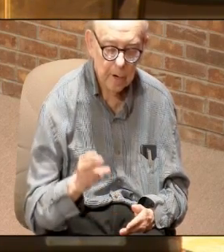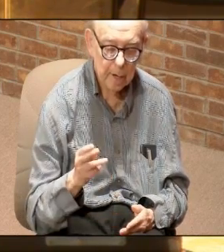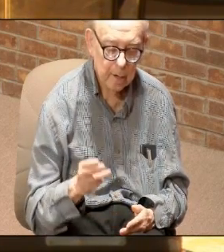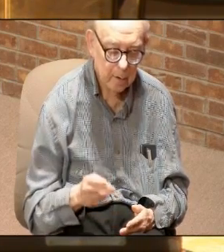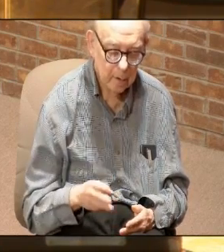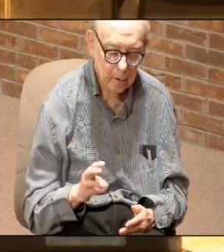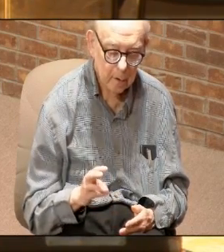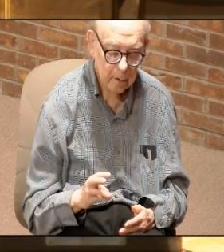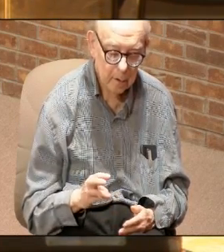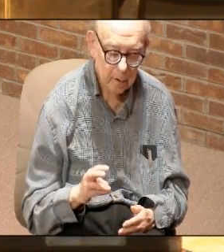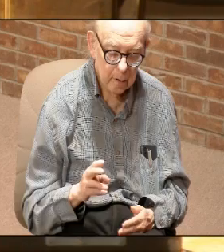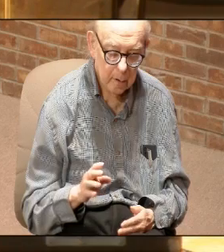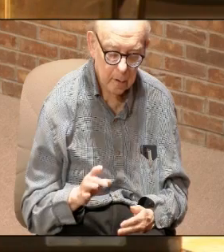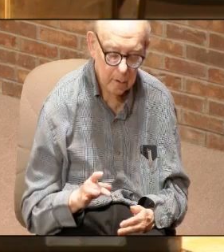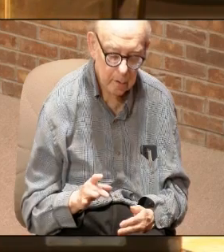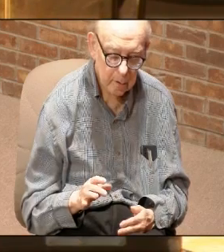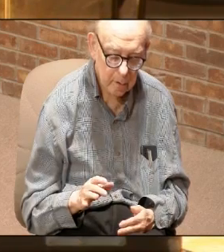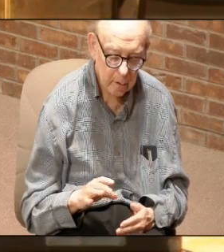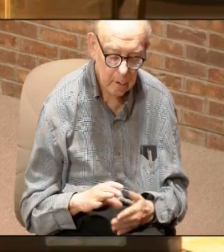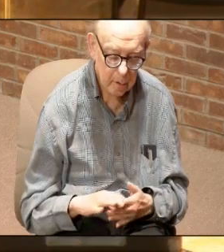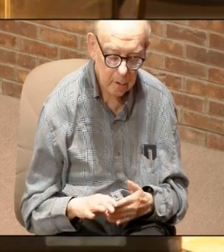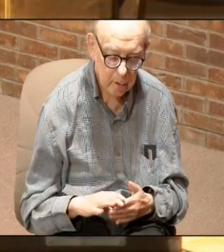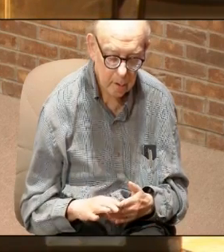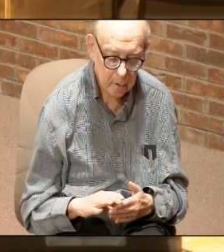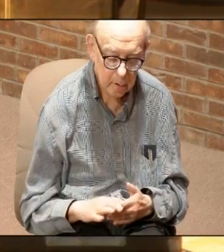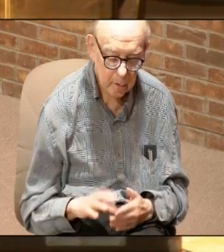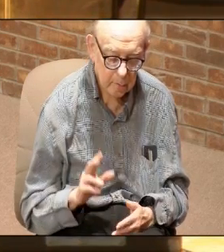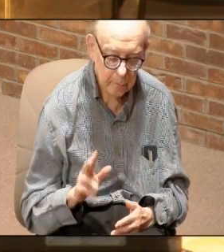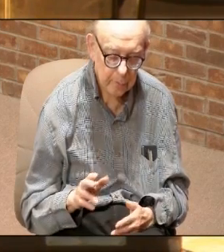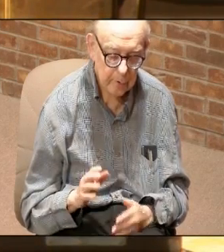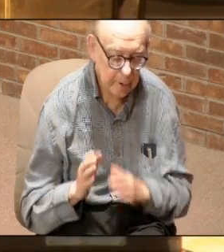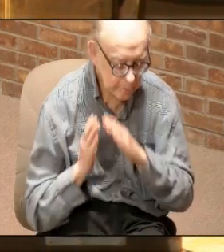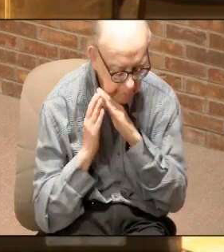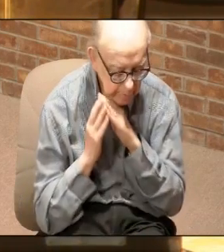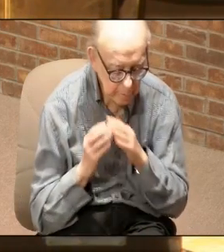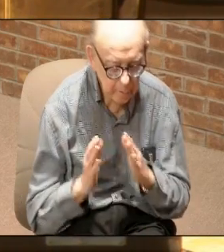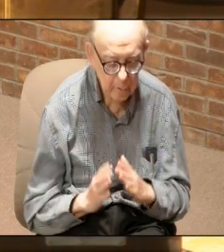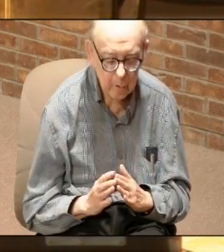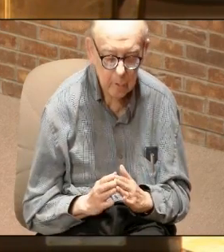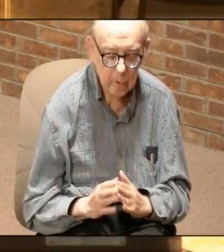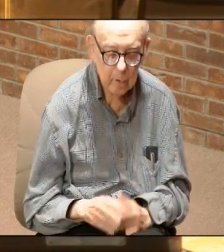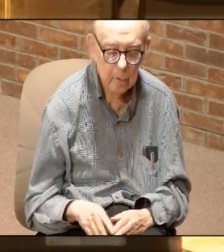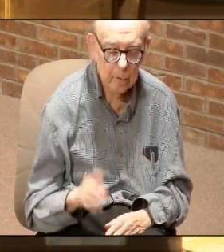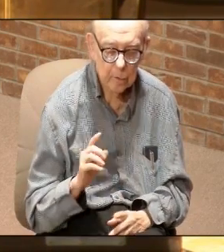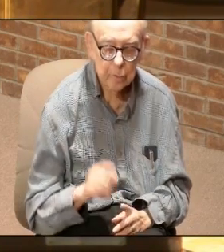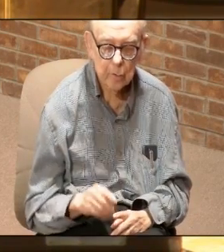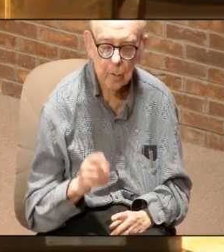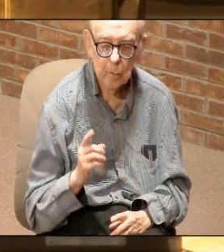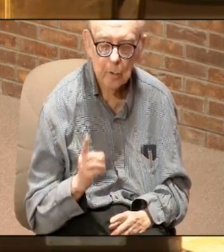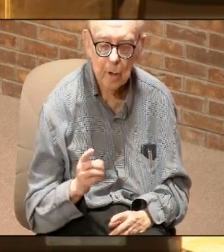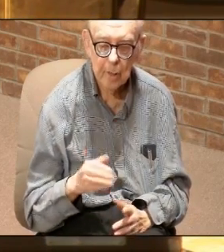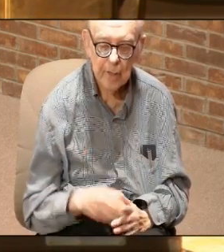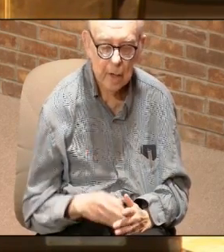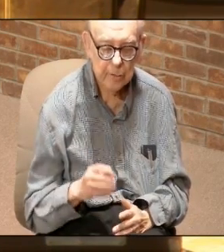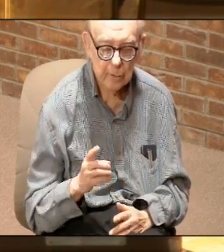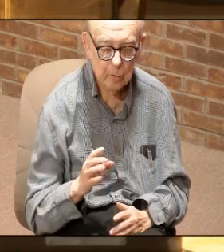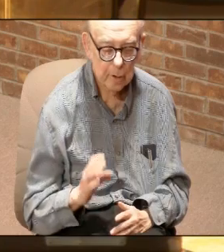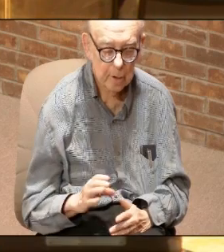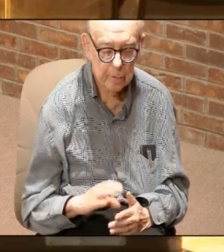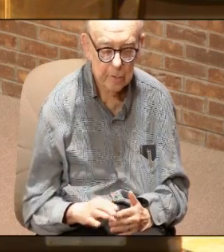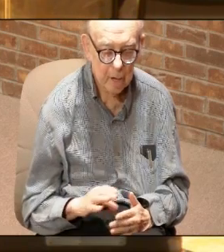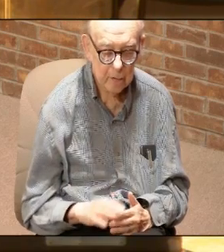from $625 for a three-bedroom house to $1,100.